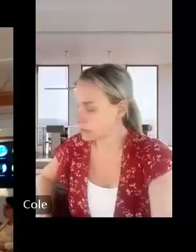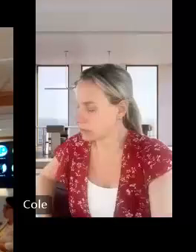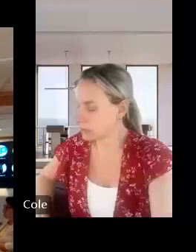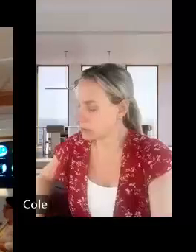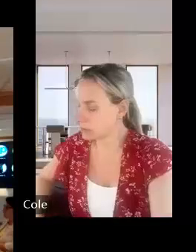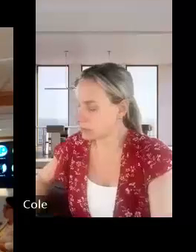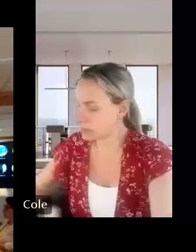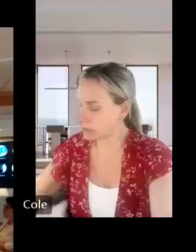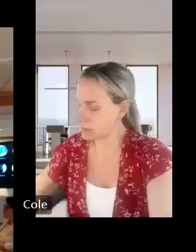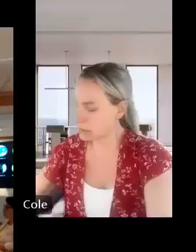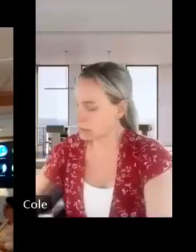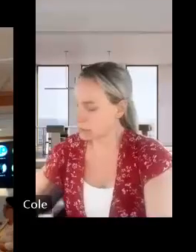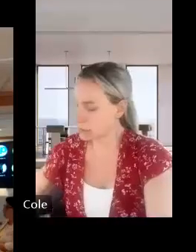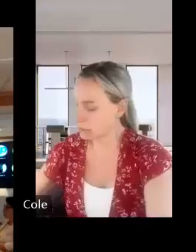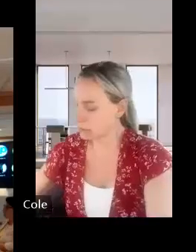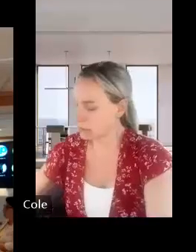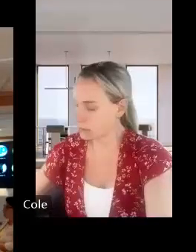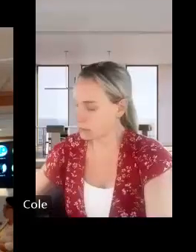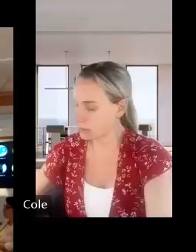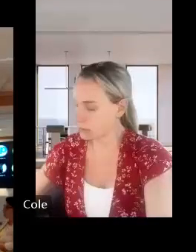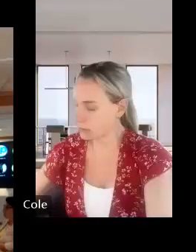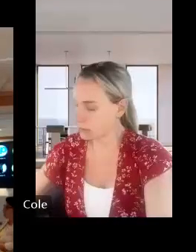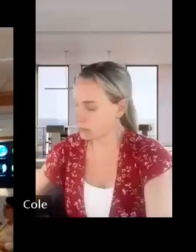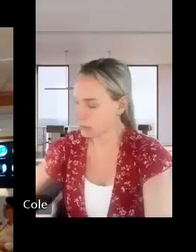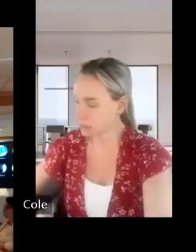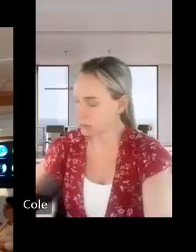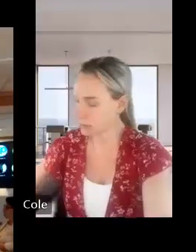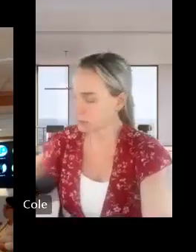Bill 1, in Bill 98.